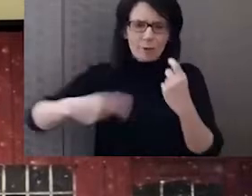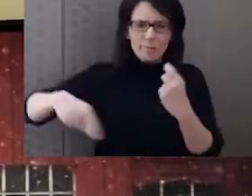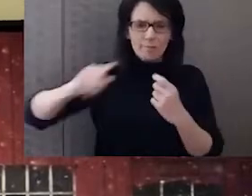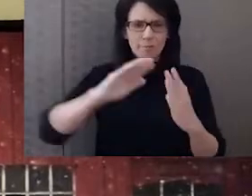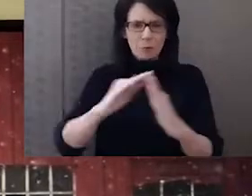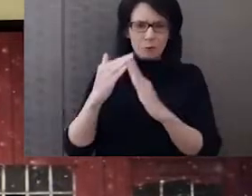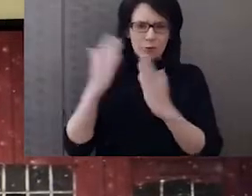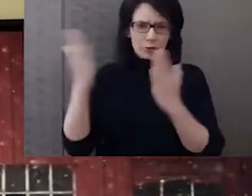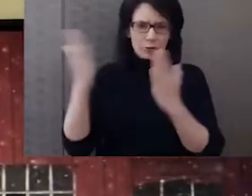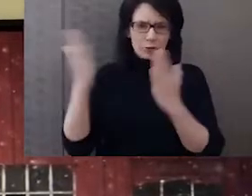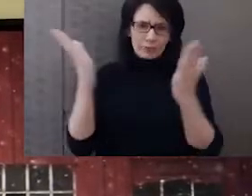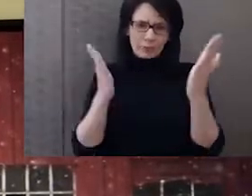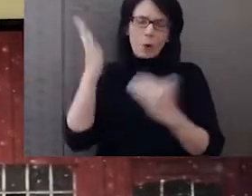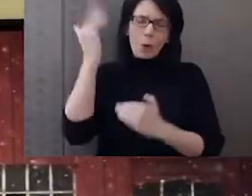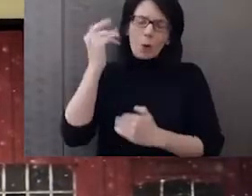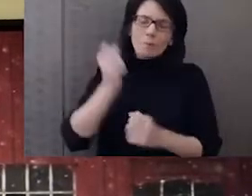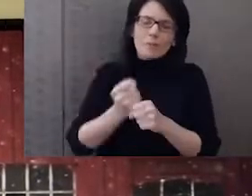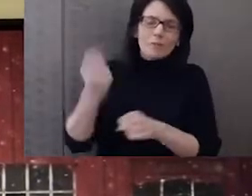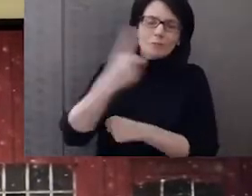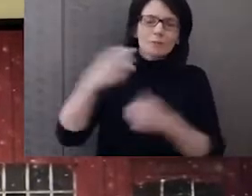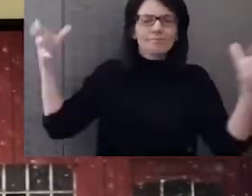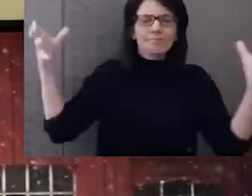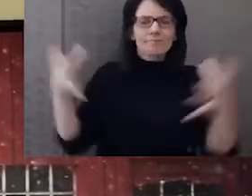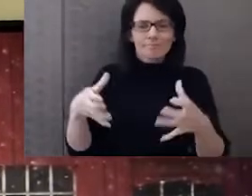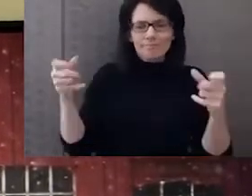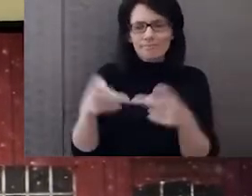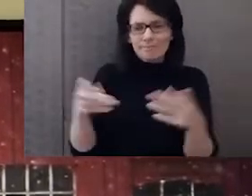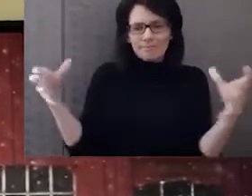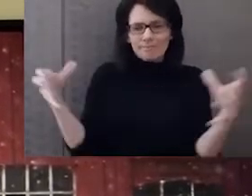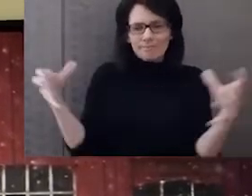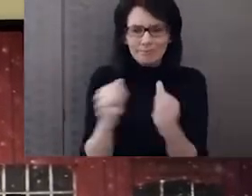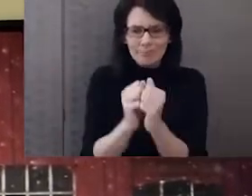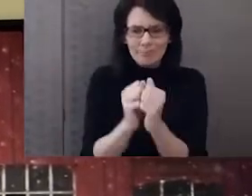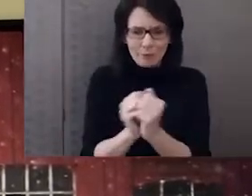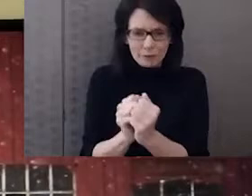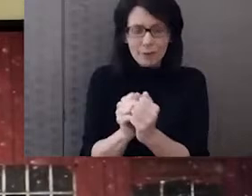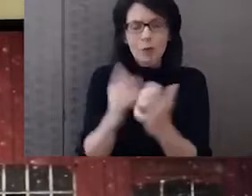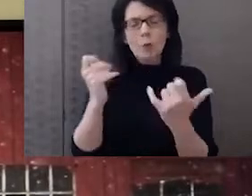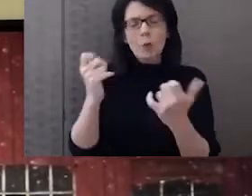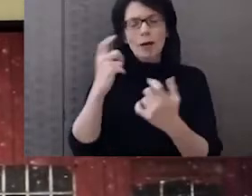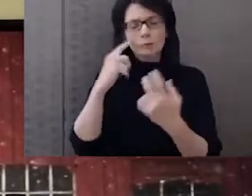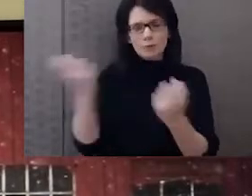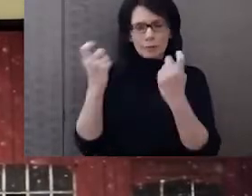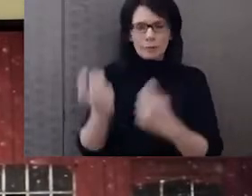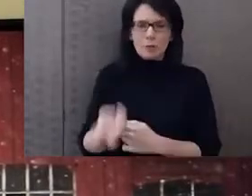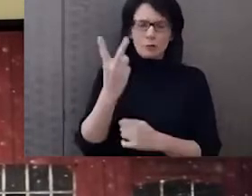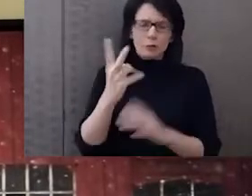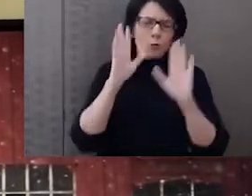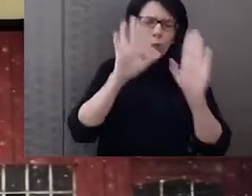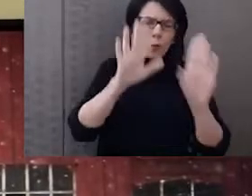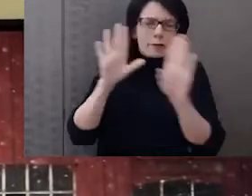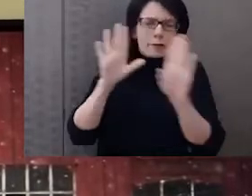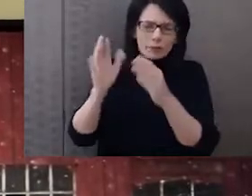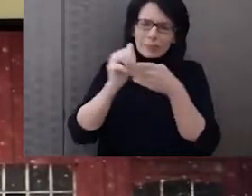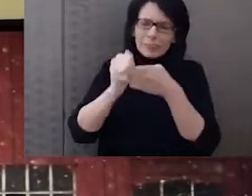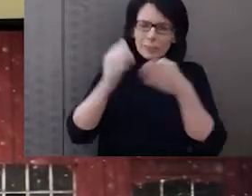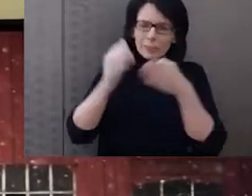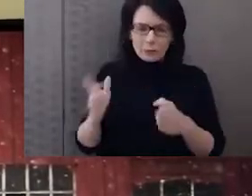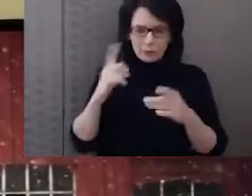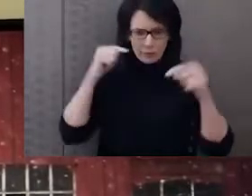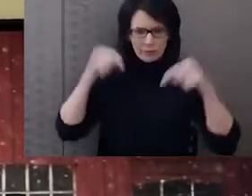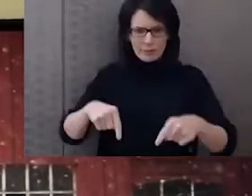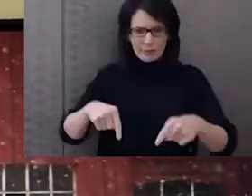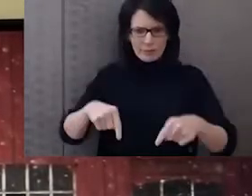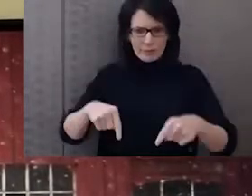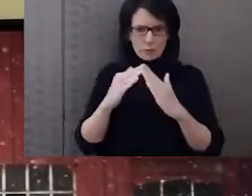gather today to recognize two extraordinary leaders in our community, Jamie McKeon and Eric Grossman, for their commitment